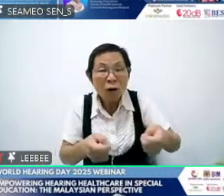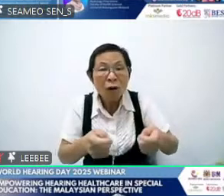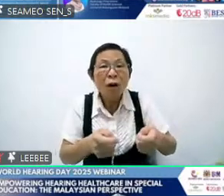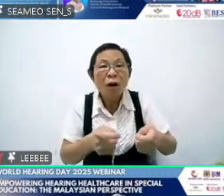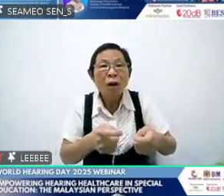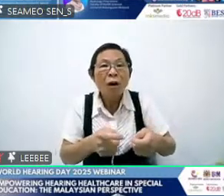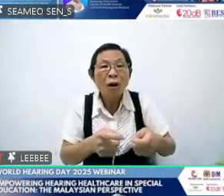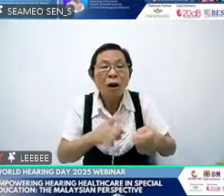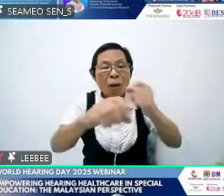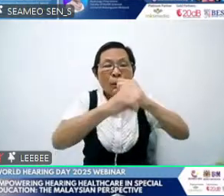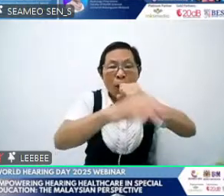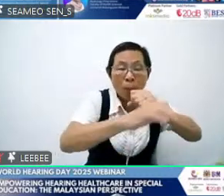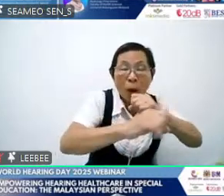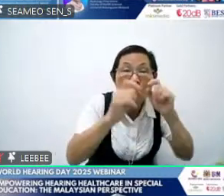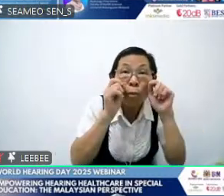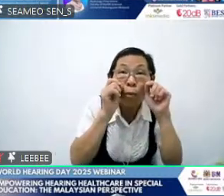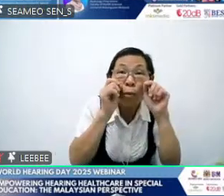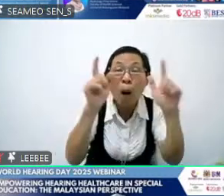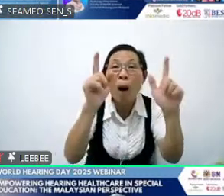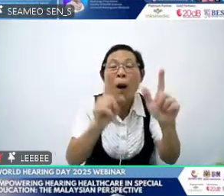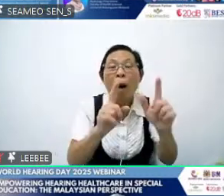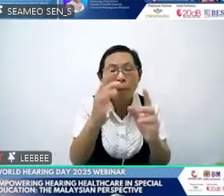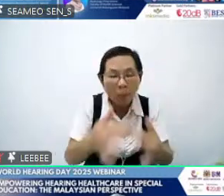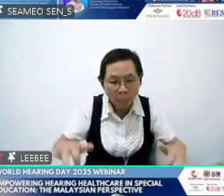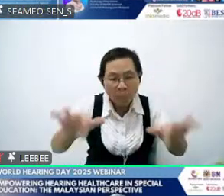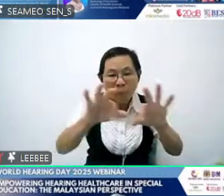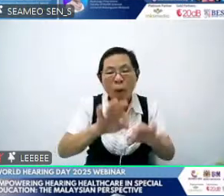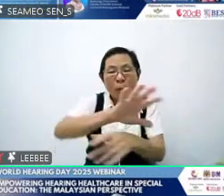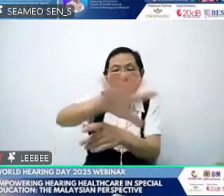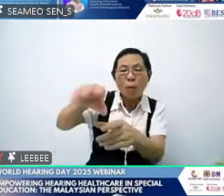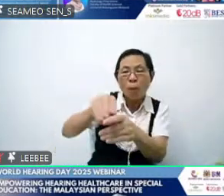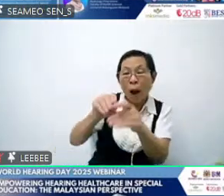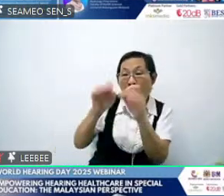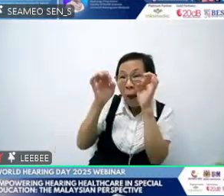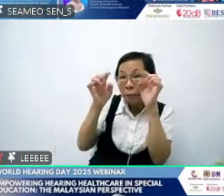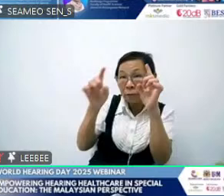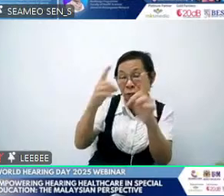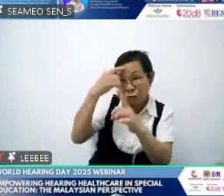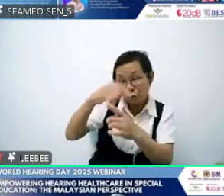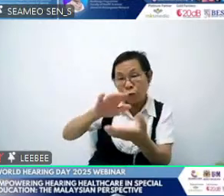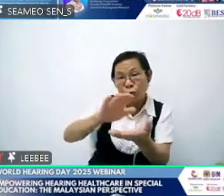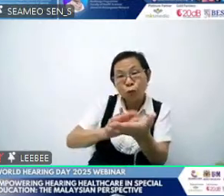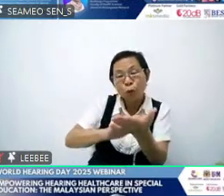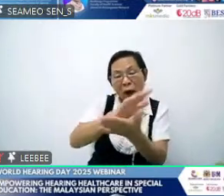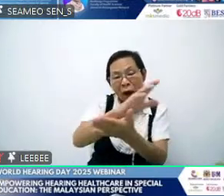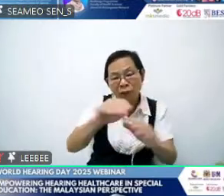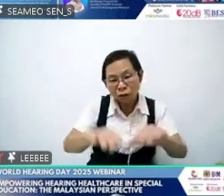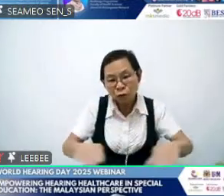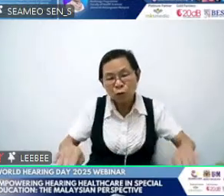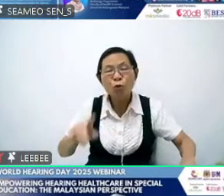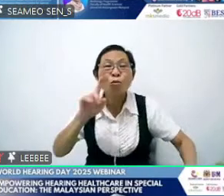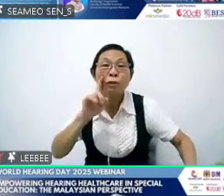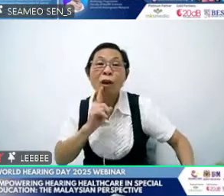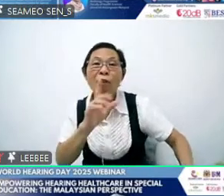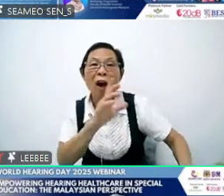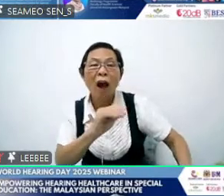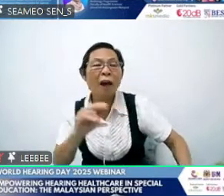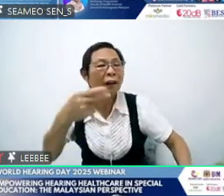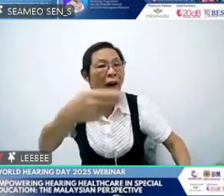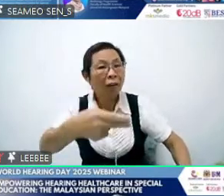to promote awareness of the significance of inclusive education for school-age children who are deaf and hard of